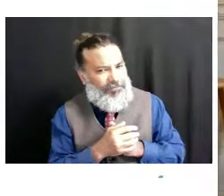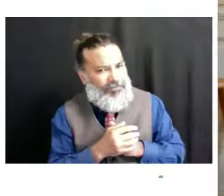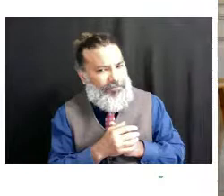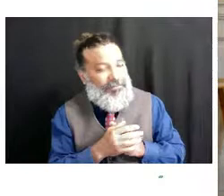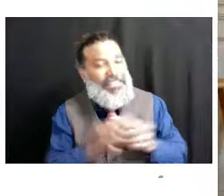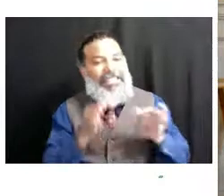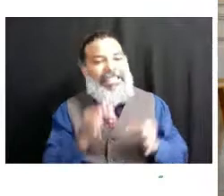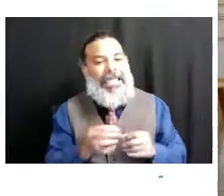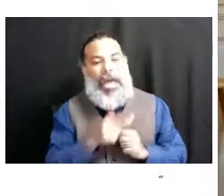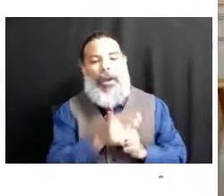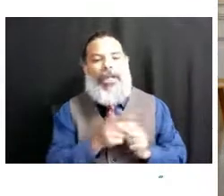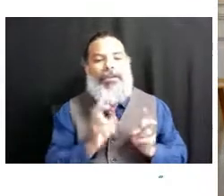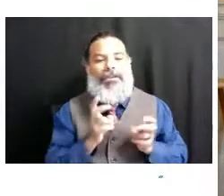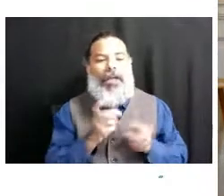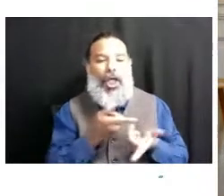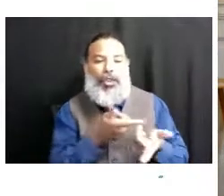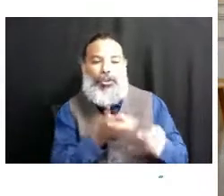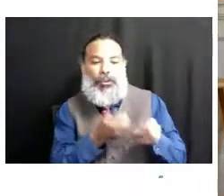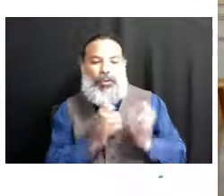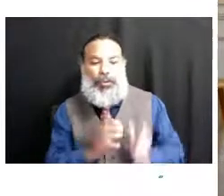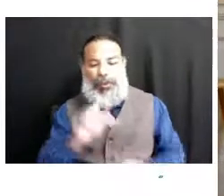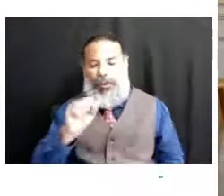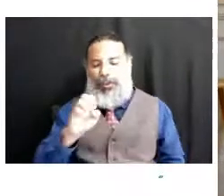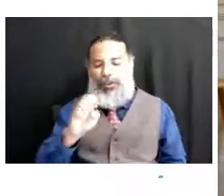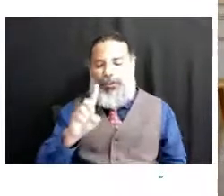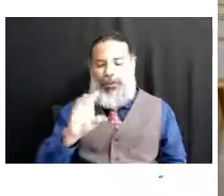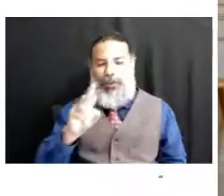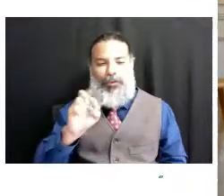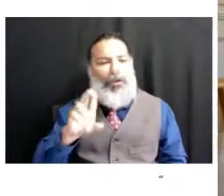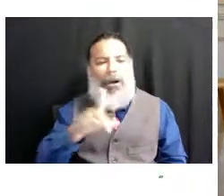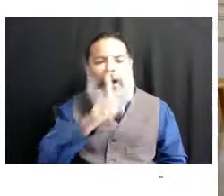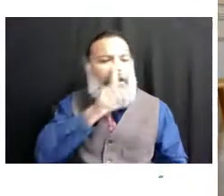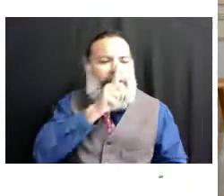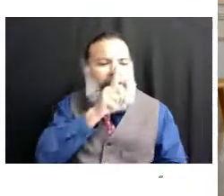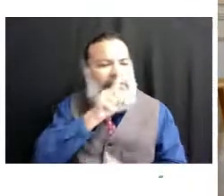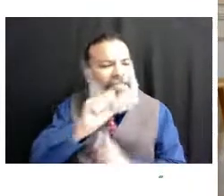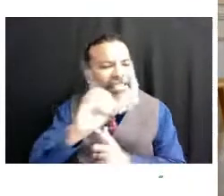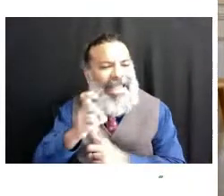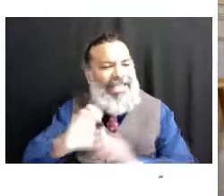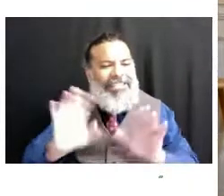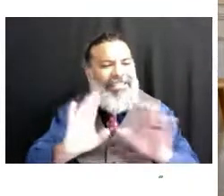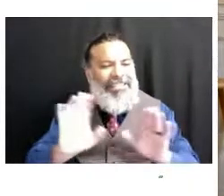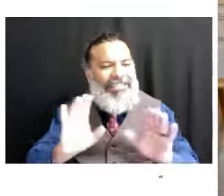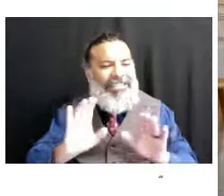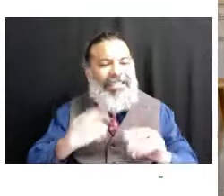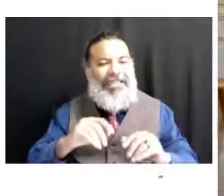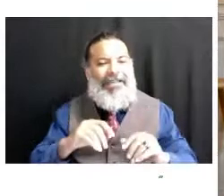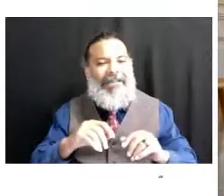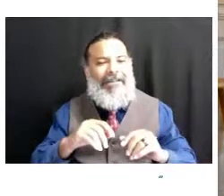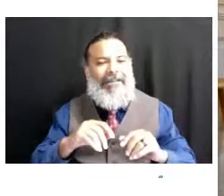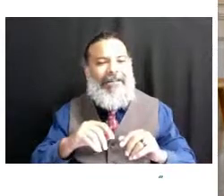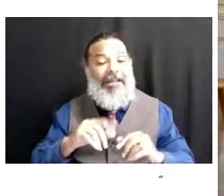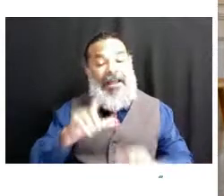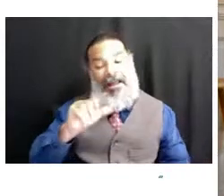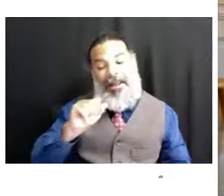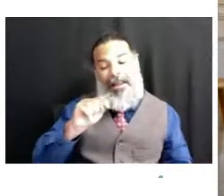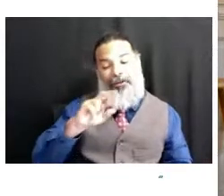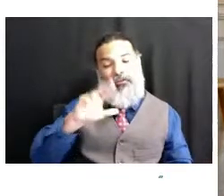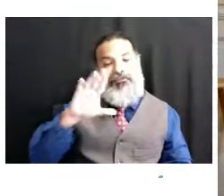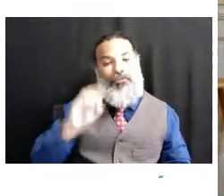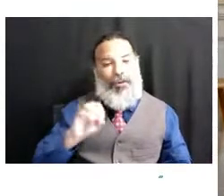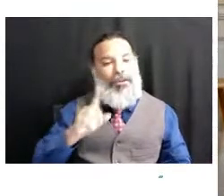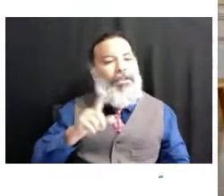a seducer. There is no sexual connotation there. Obviously, Latrobe is simply